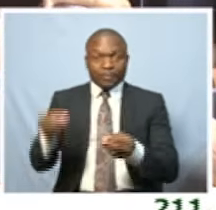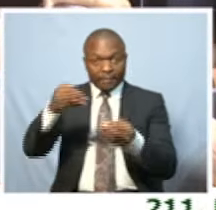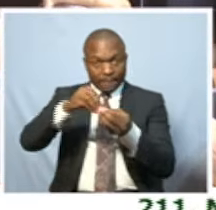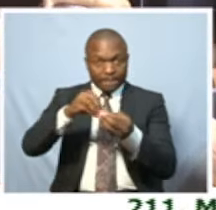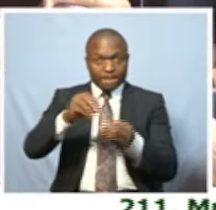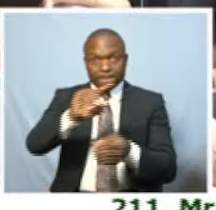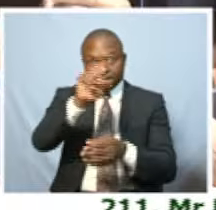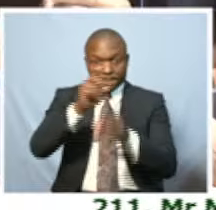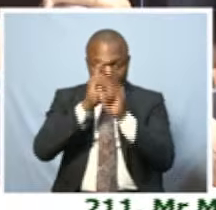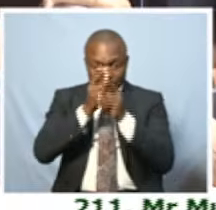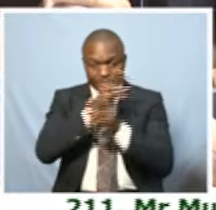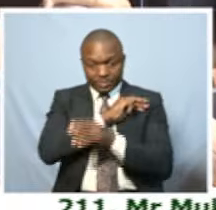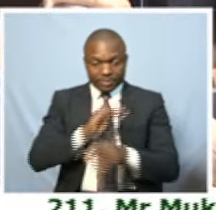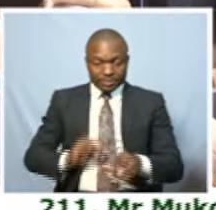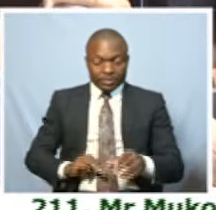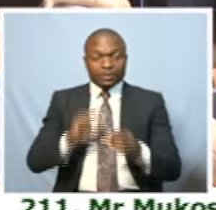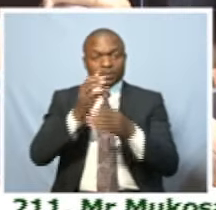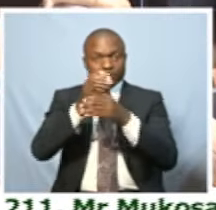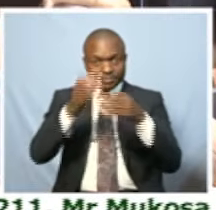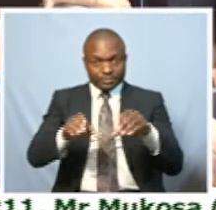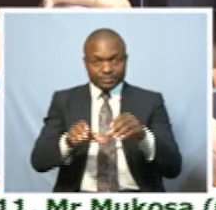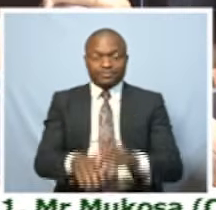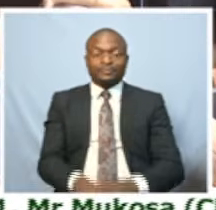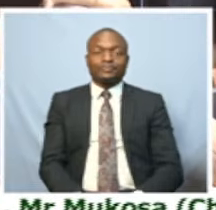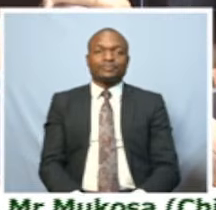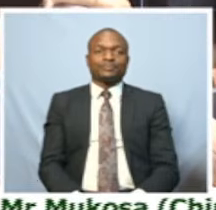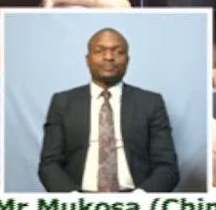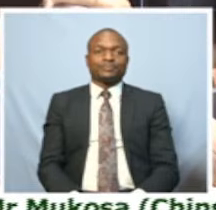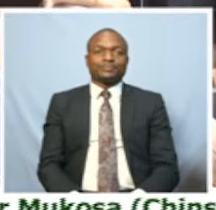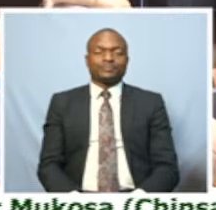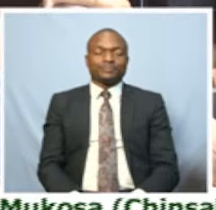Supplementary question, the Honourable Member for Chinsali.